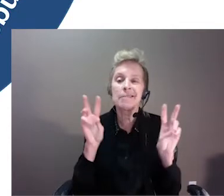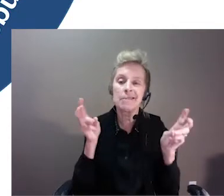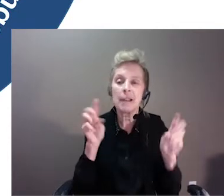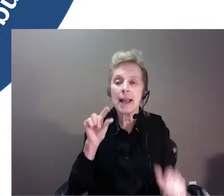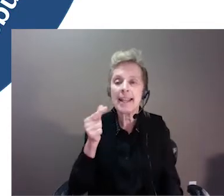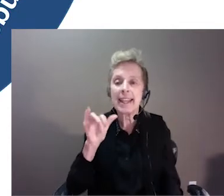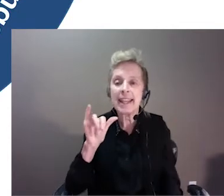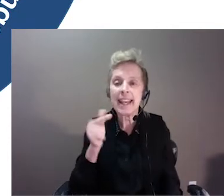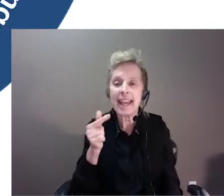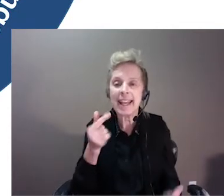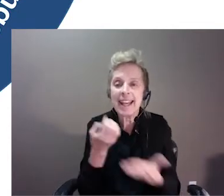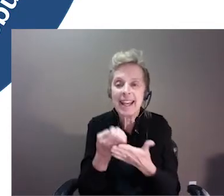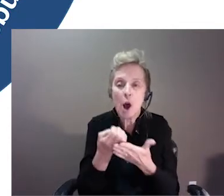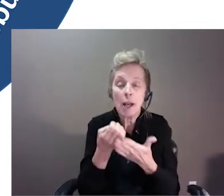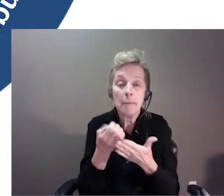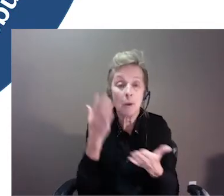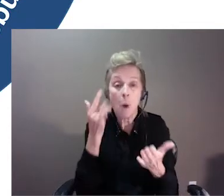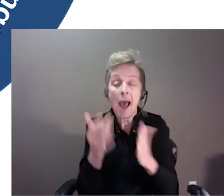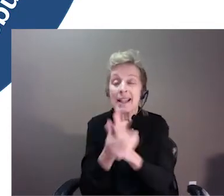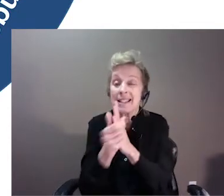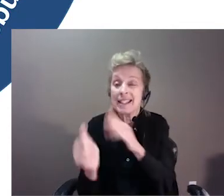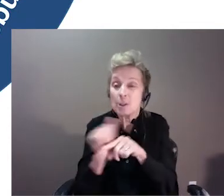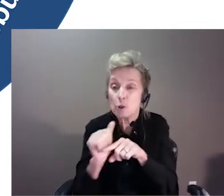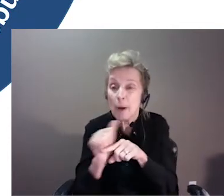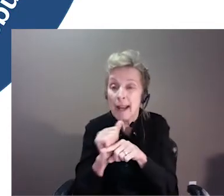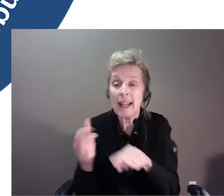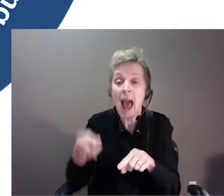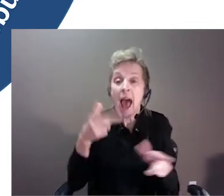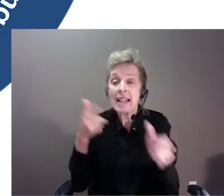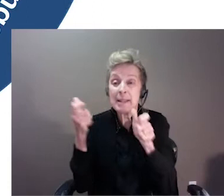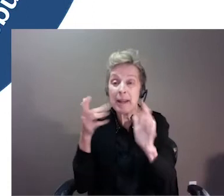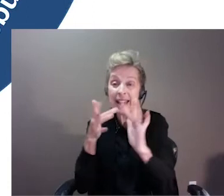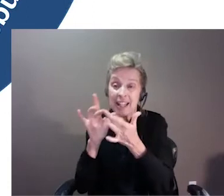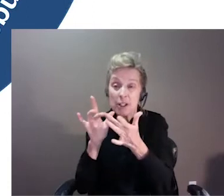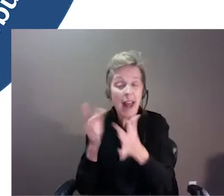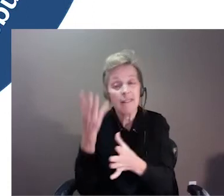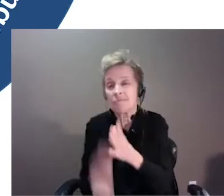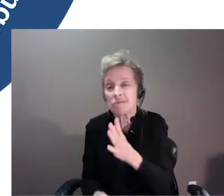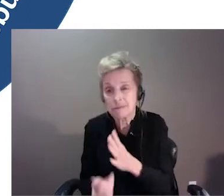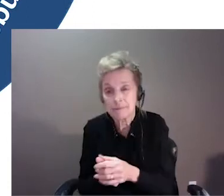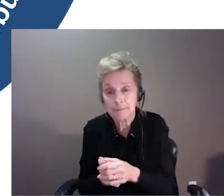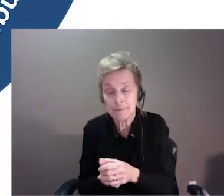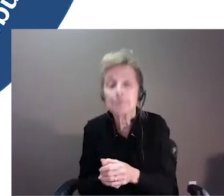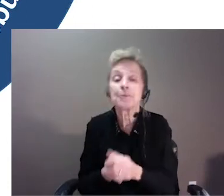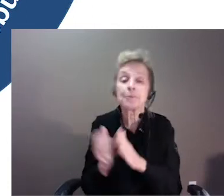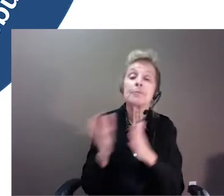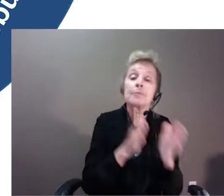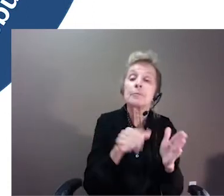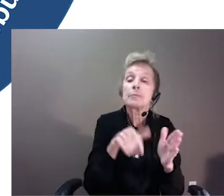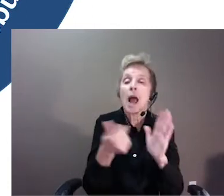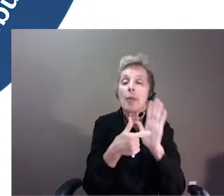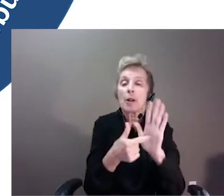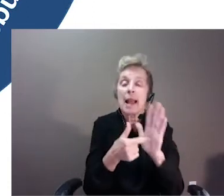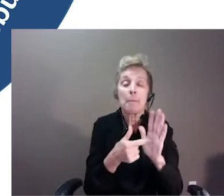to skills training or access to high-speed internet or digital devices. Another example is the lack of access to